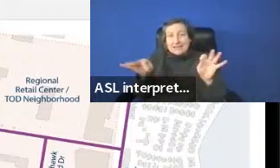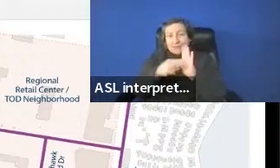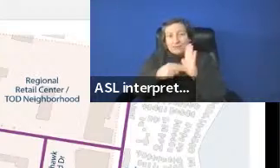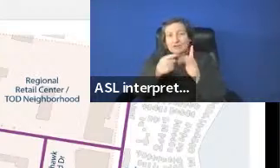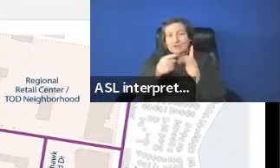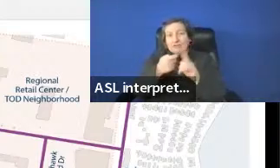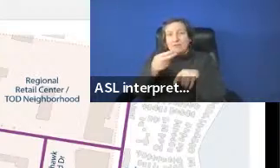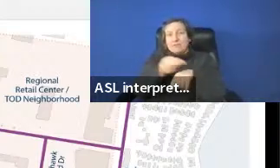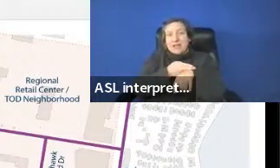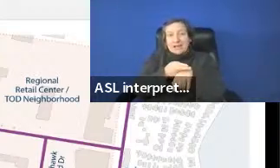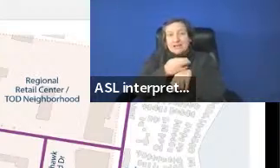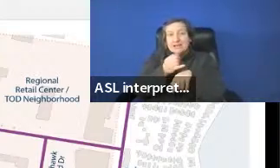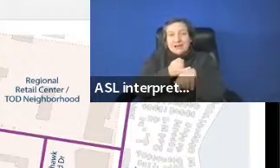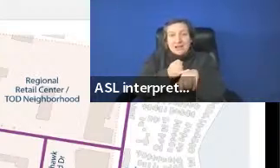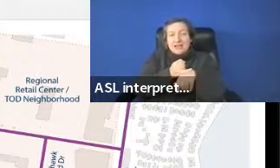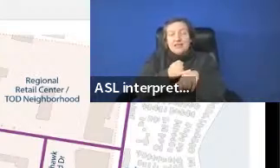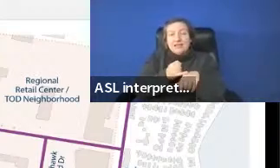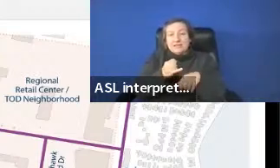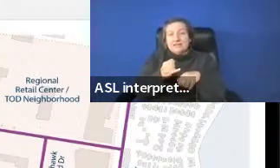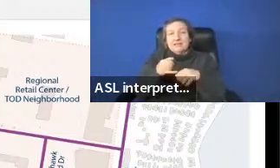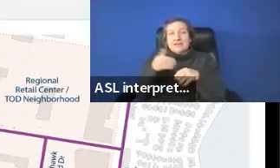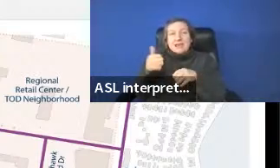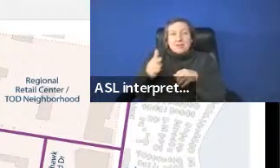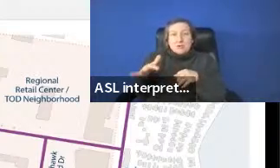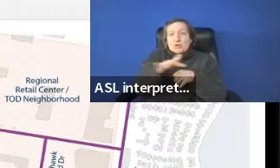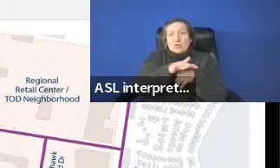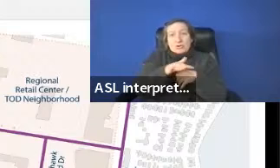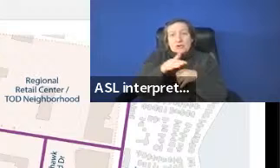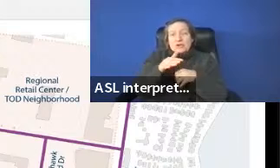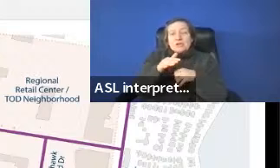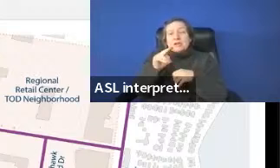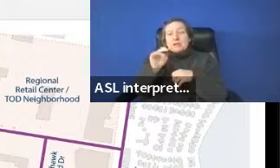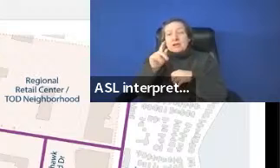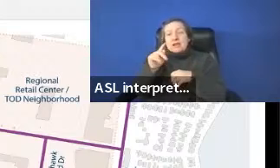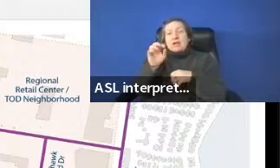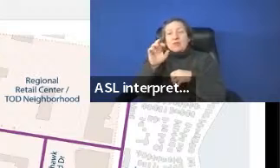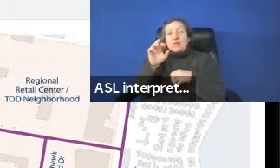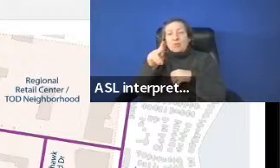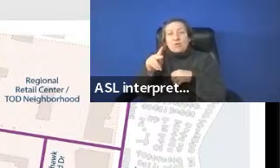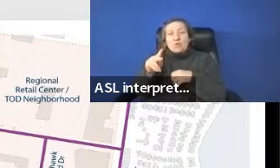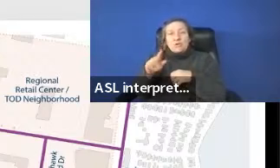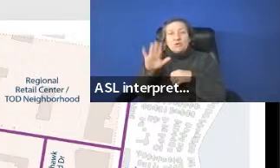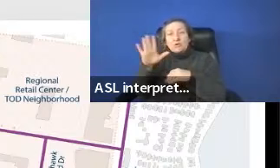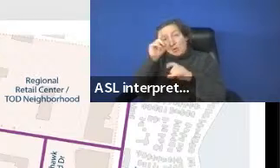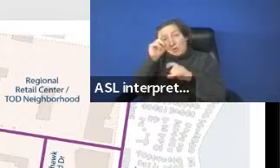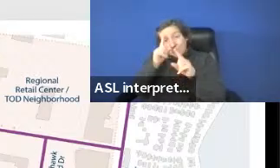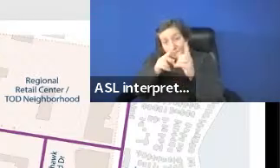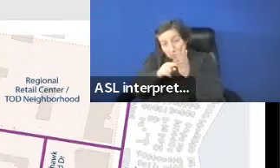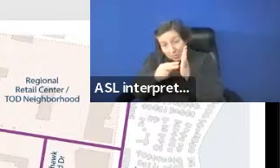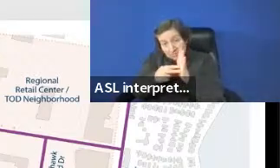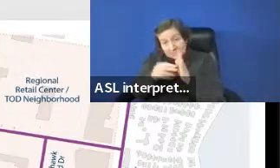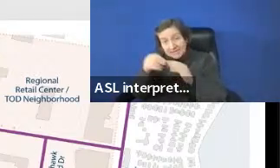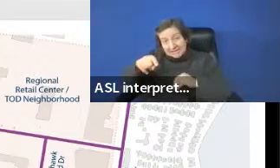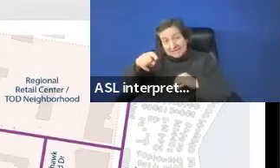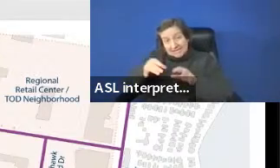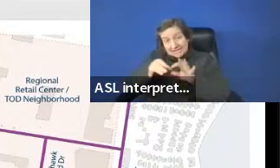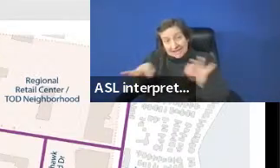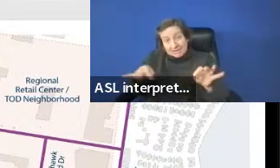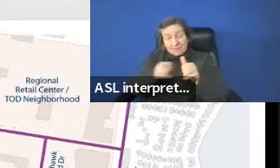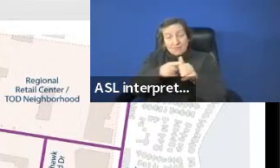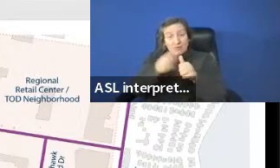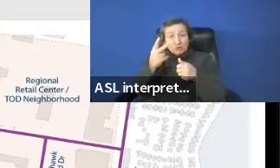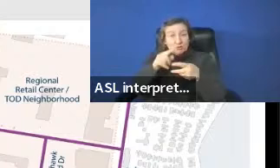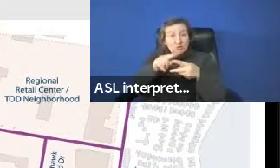Island Neighborhood Network. And in your purpose and need statement, the first two you